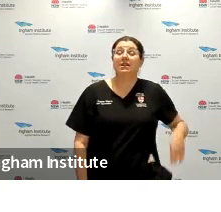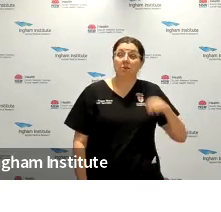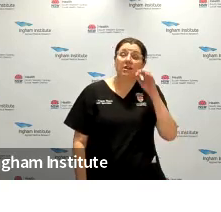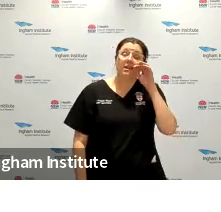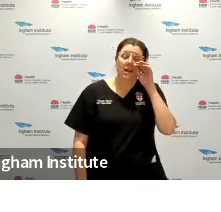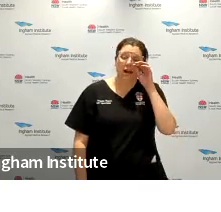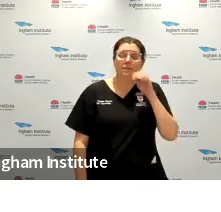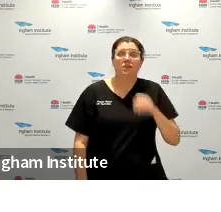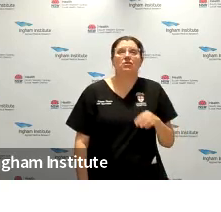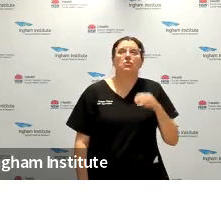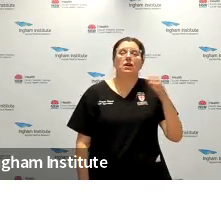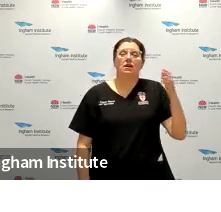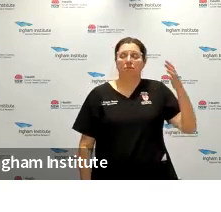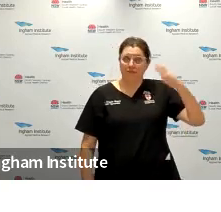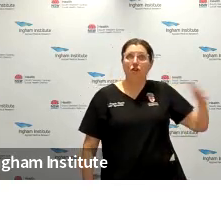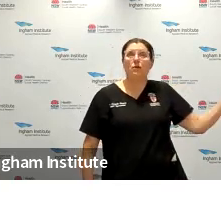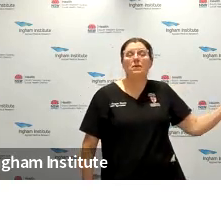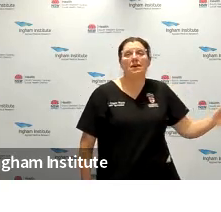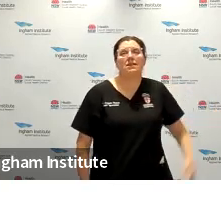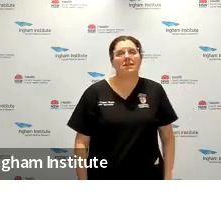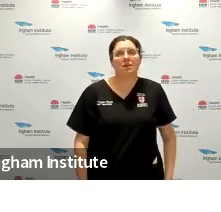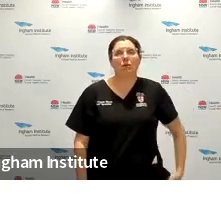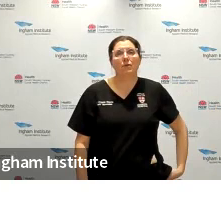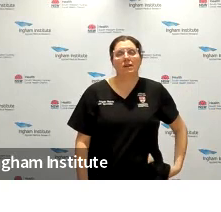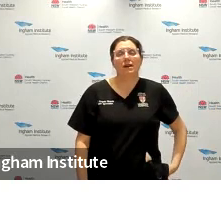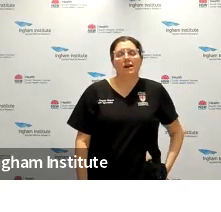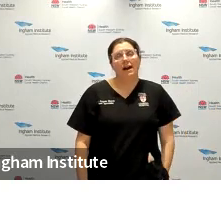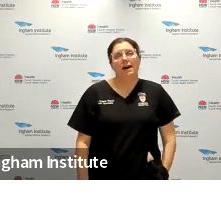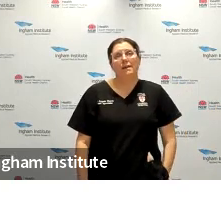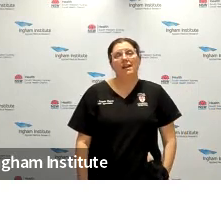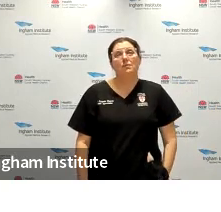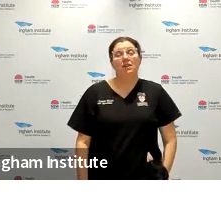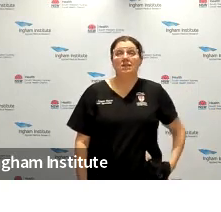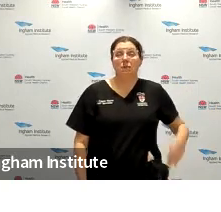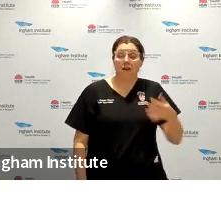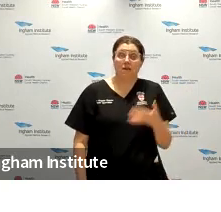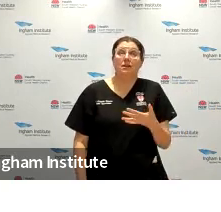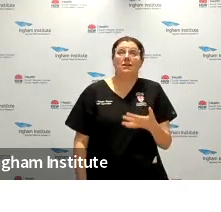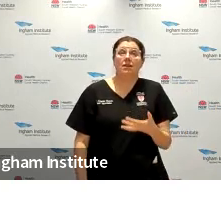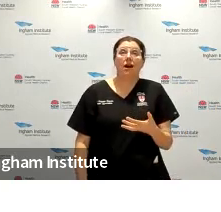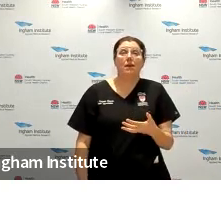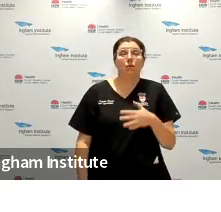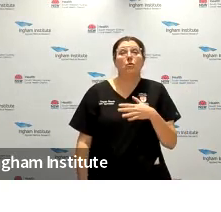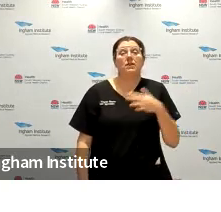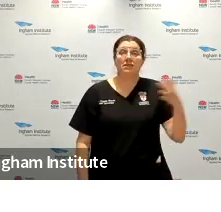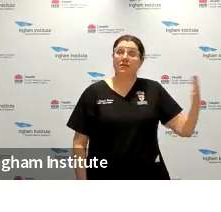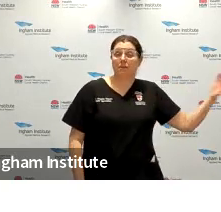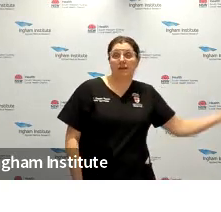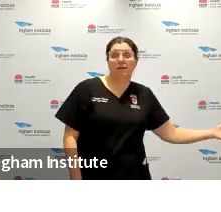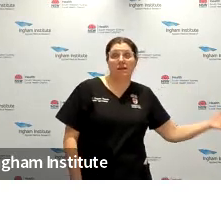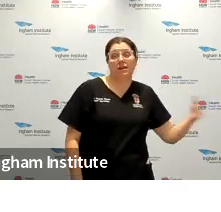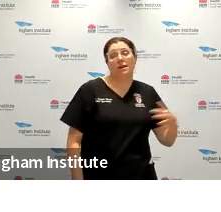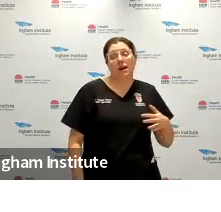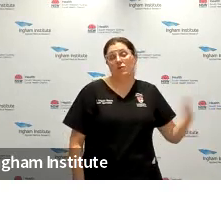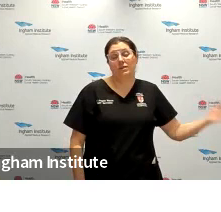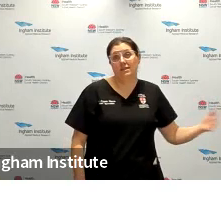practitioners in the community to refer women as they see appropriate, either because the women have completed their app or because they've